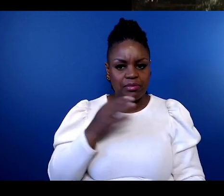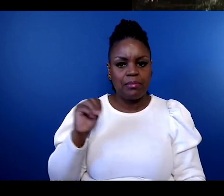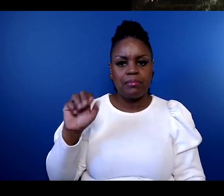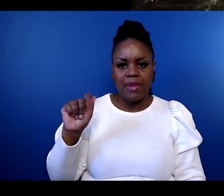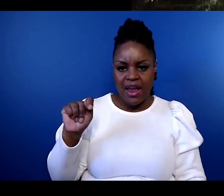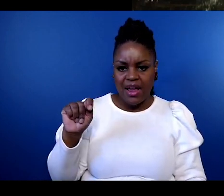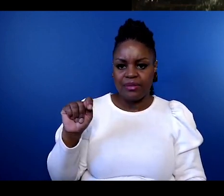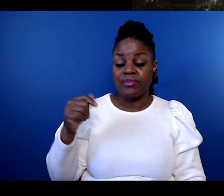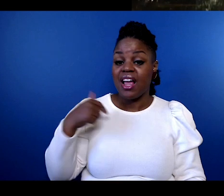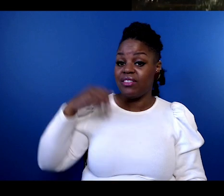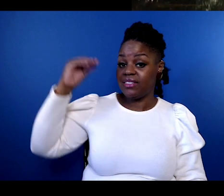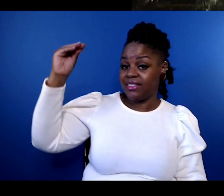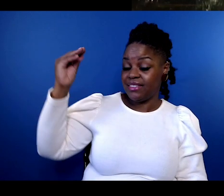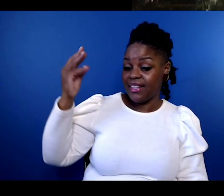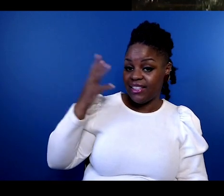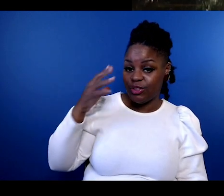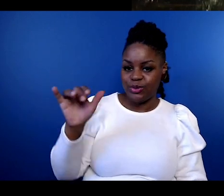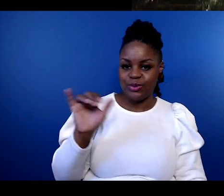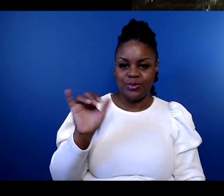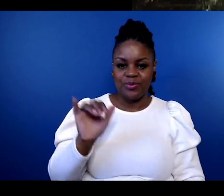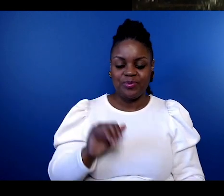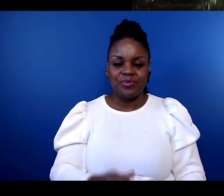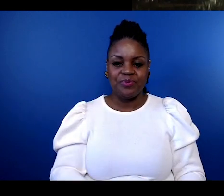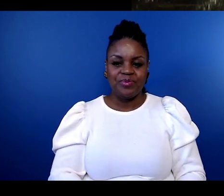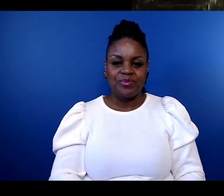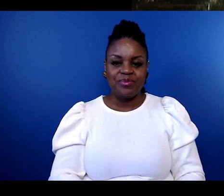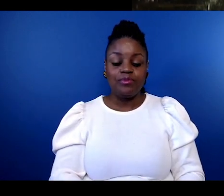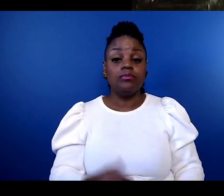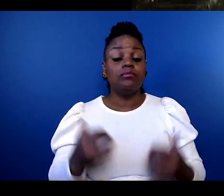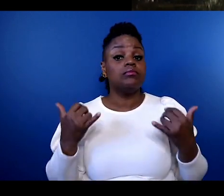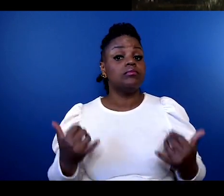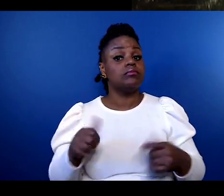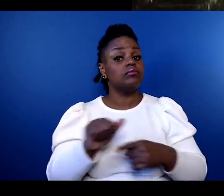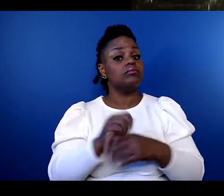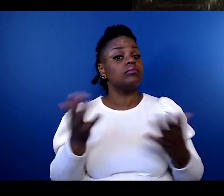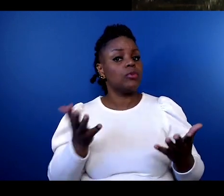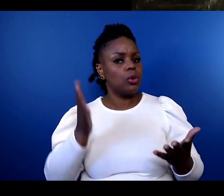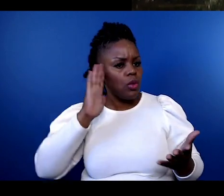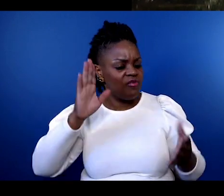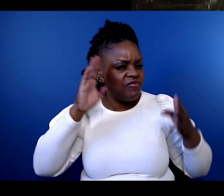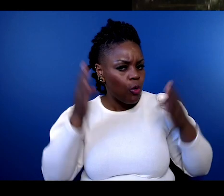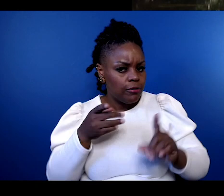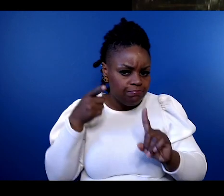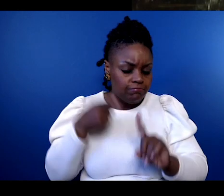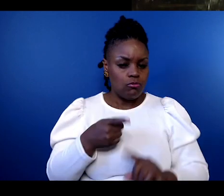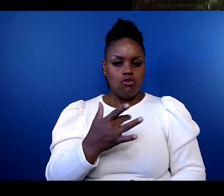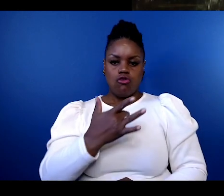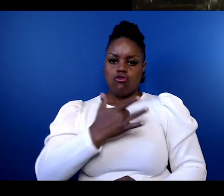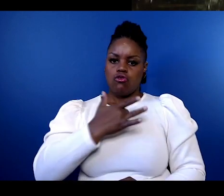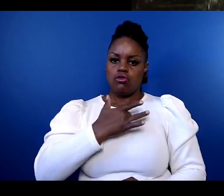we are going to be nurturing the body a lot. This is a love practice, so we'll be focusing on the heart chakra and also the root chakra as